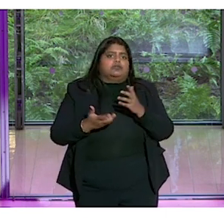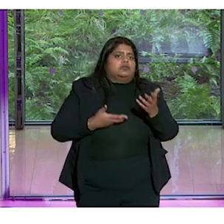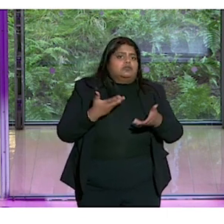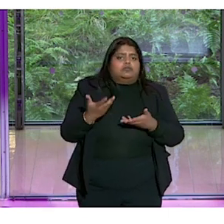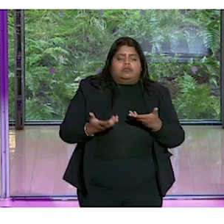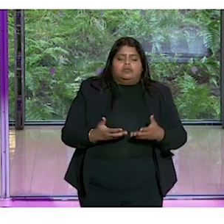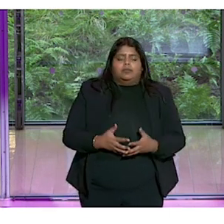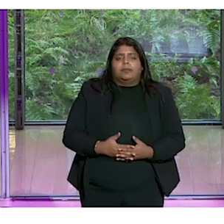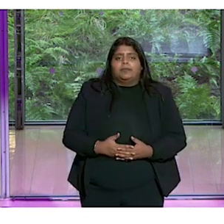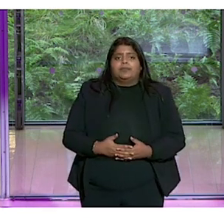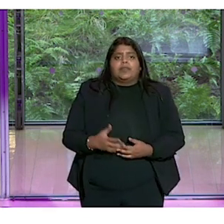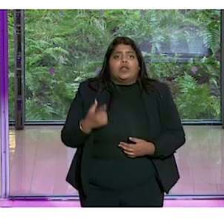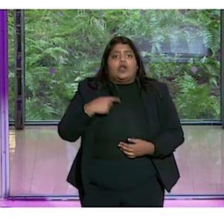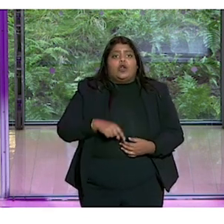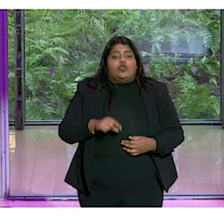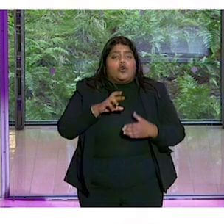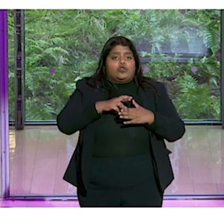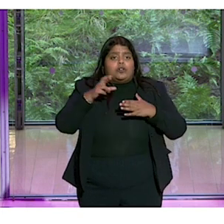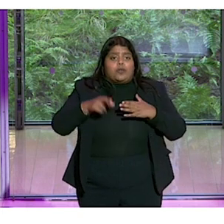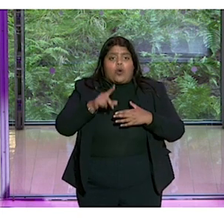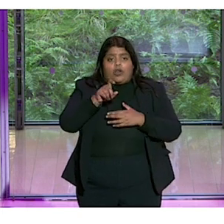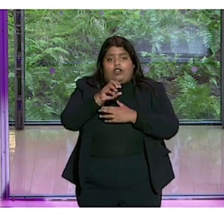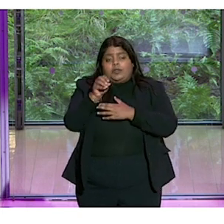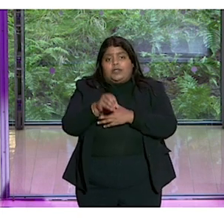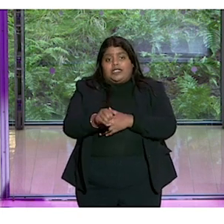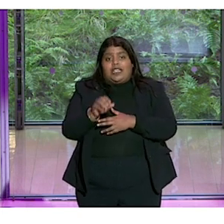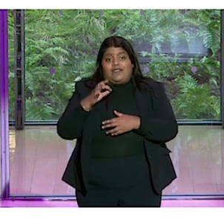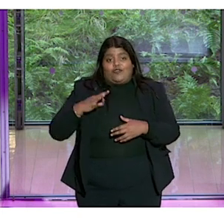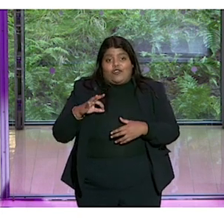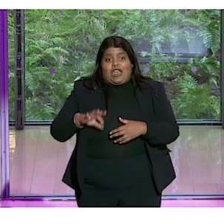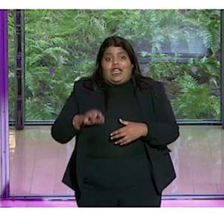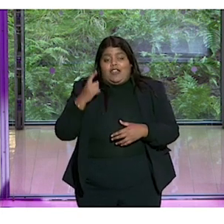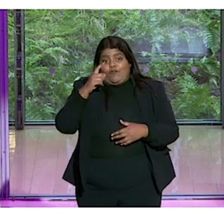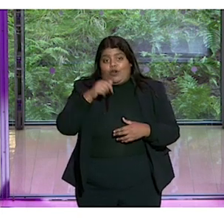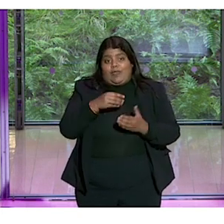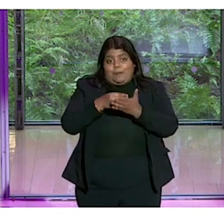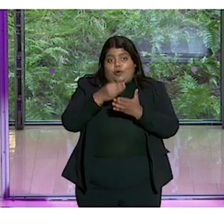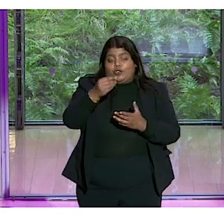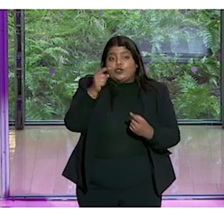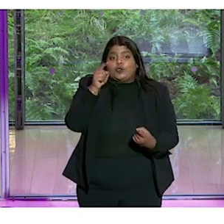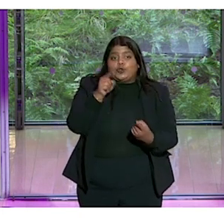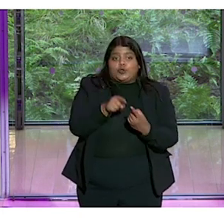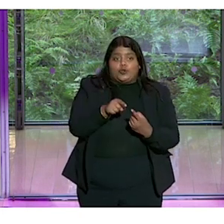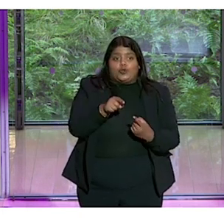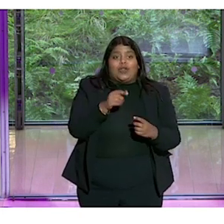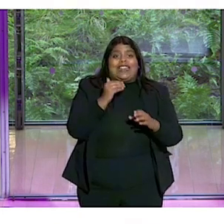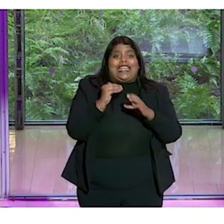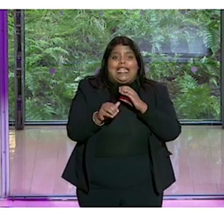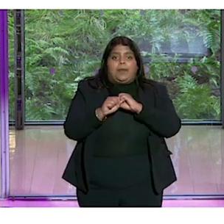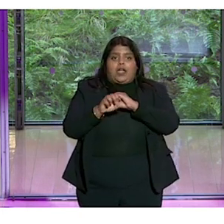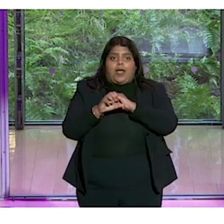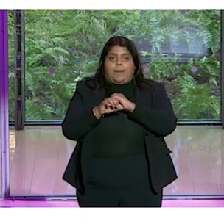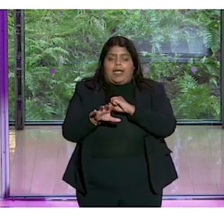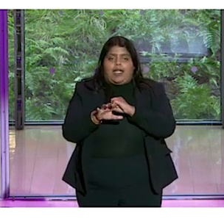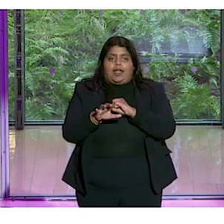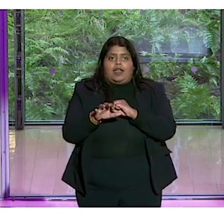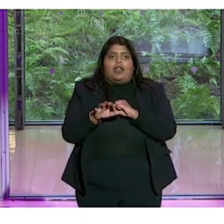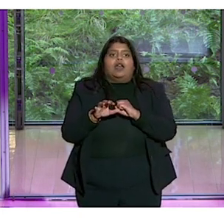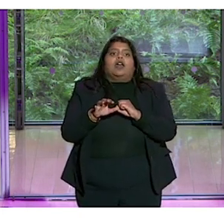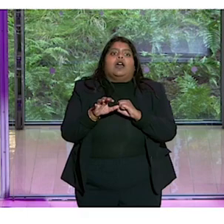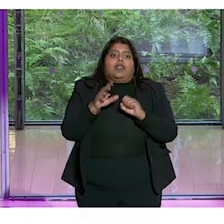This report is giving 100% of the credit to that purchase, for that purchase, to the email campaign the person clicked